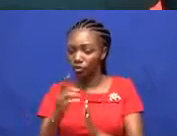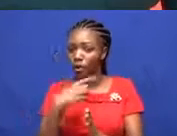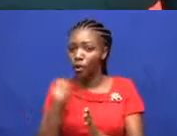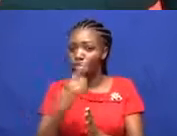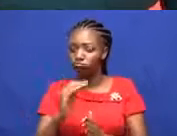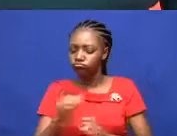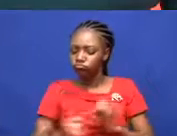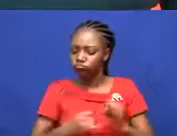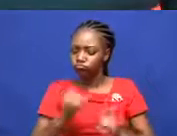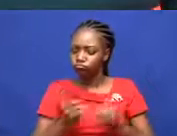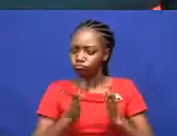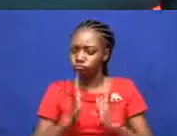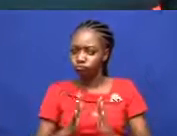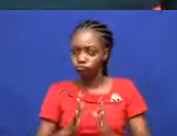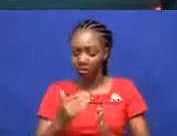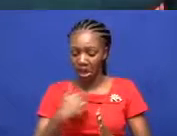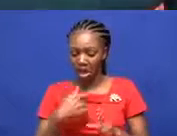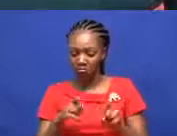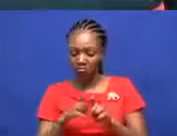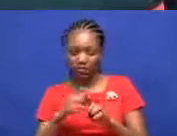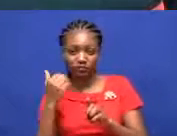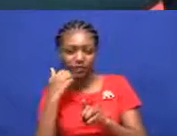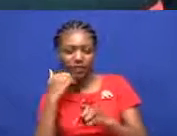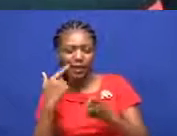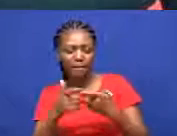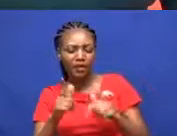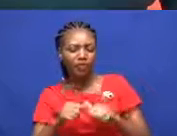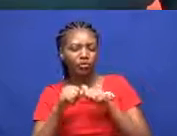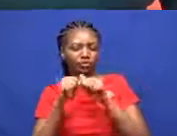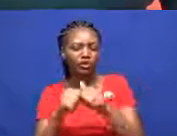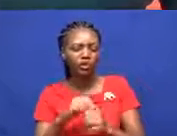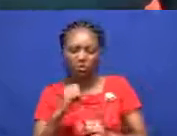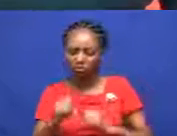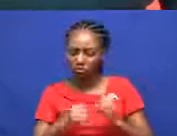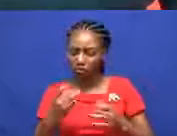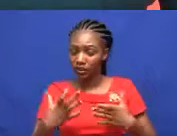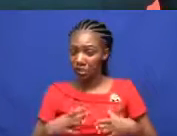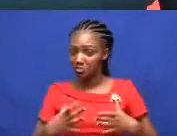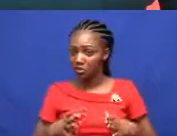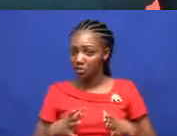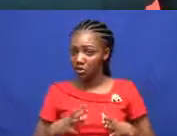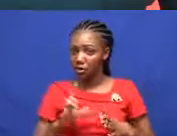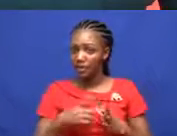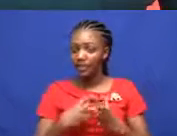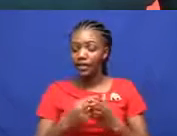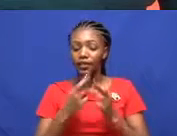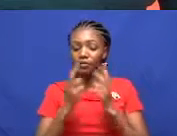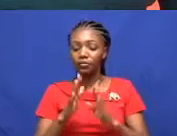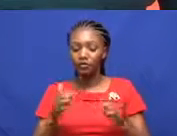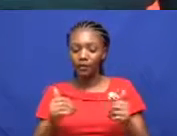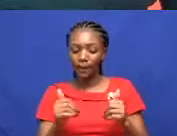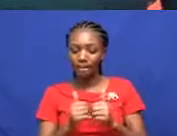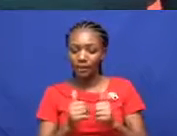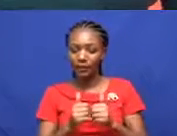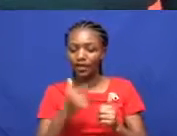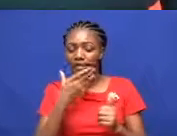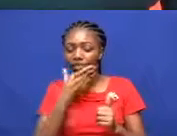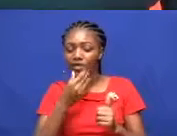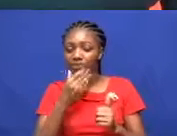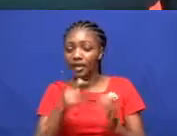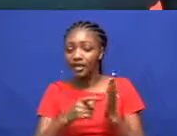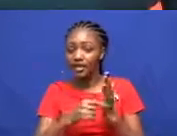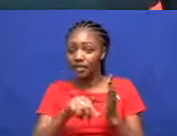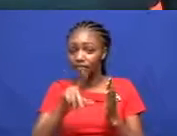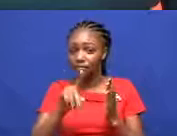has not daunted his pursuit to be an entertainer, and our reporter David Mudhoka met 26-year-old Joseph Kamau, also known